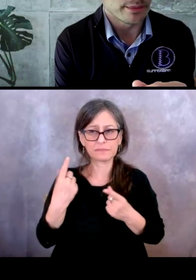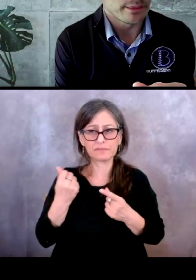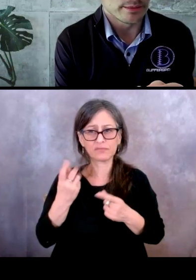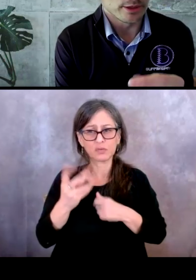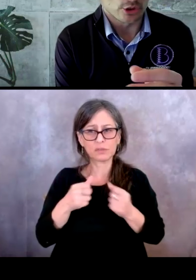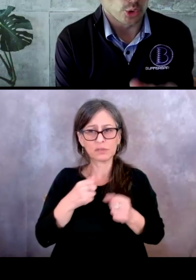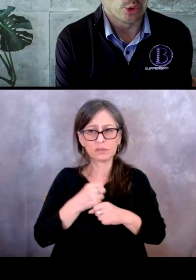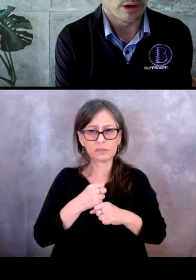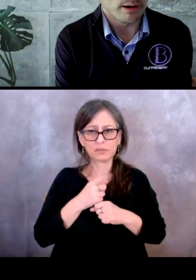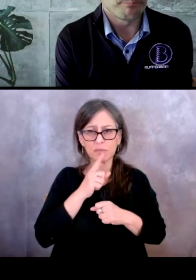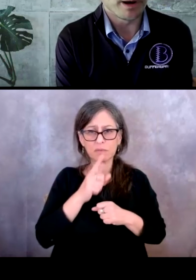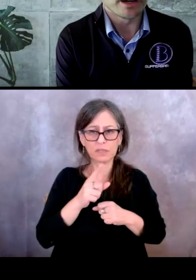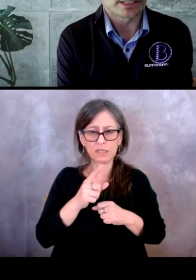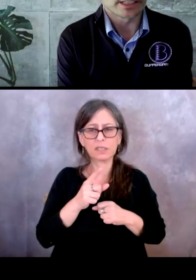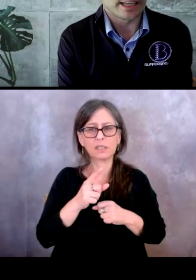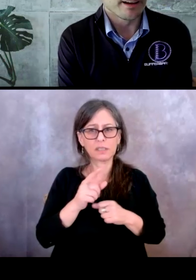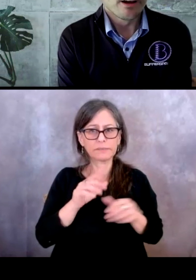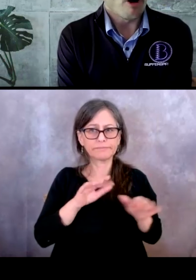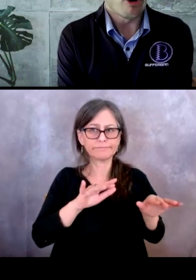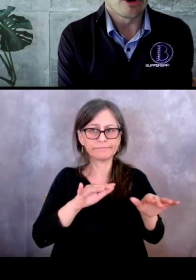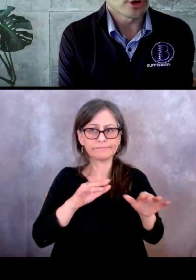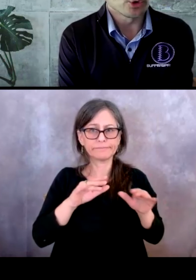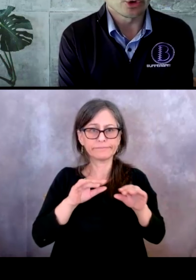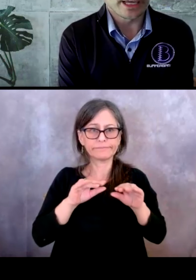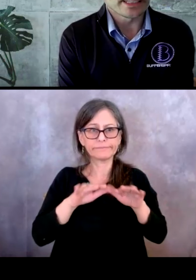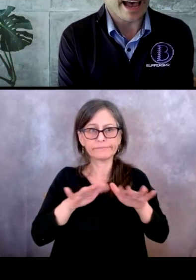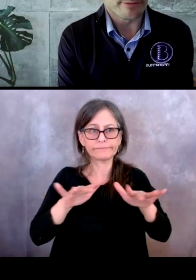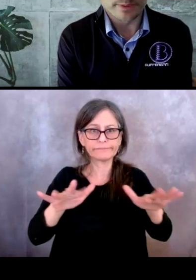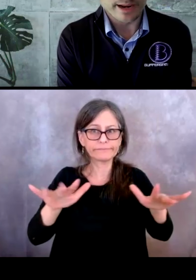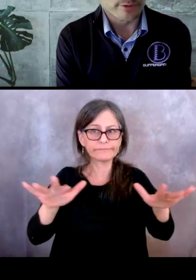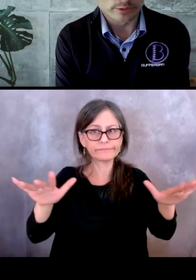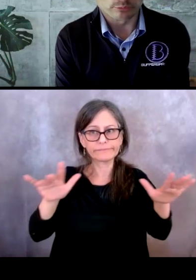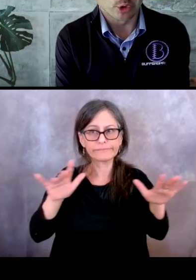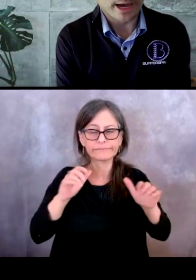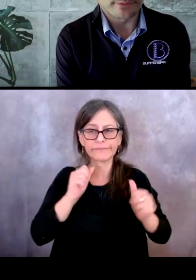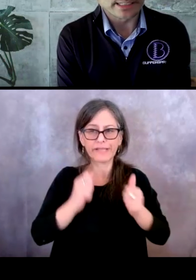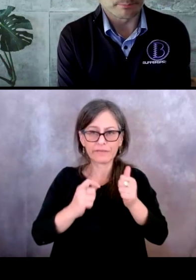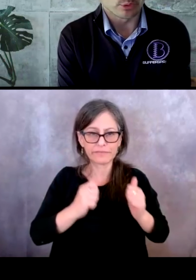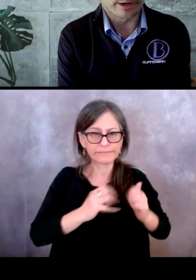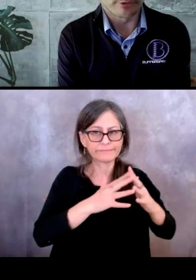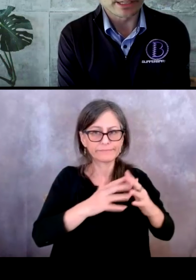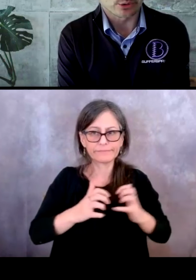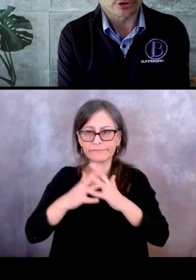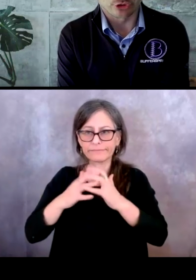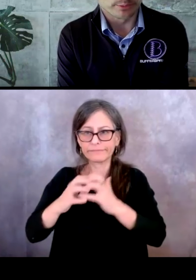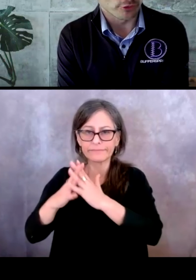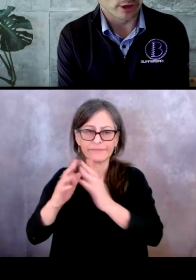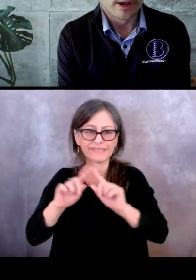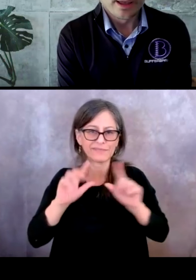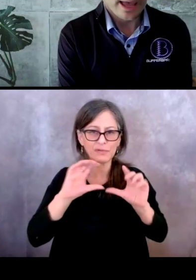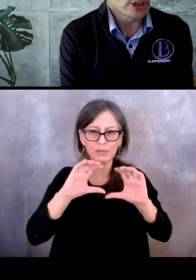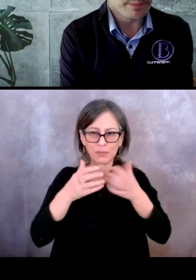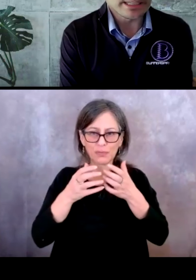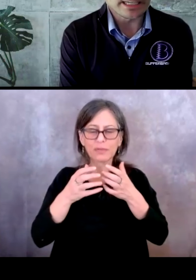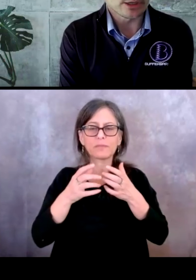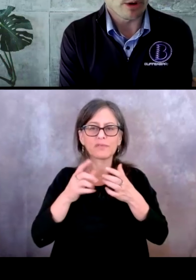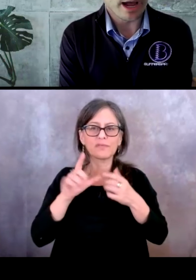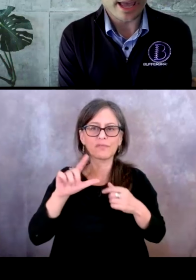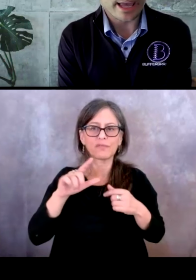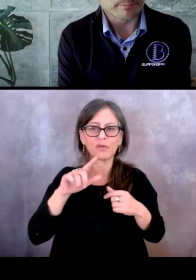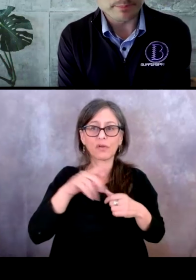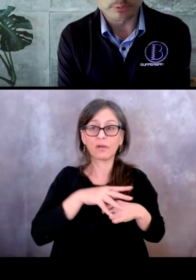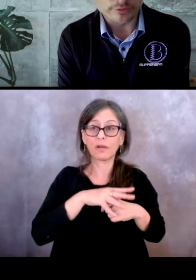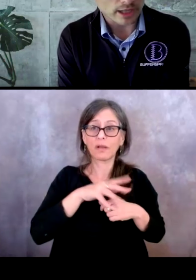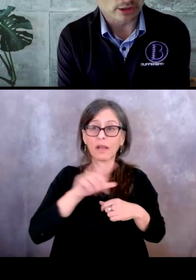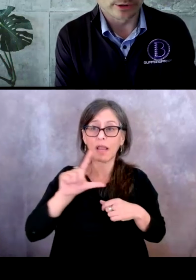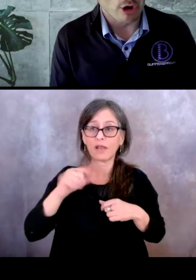really been the cool a buzz, and all the cool kids have them, and everyone rolled out these employee resource groups for